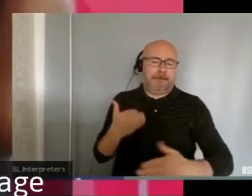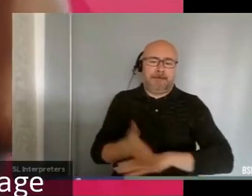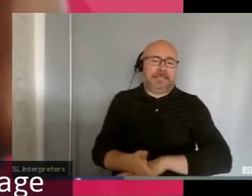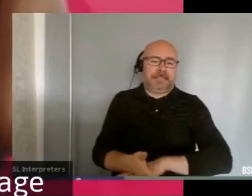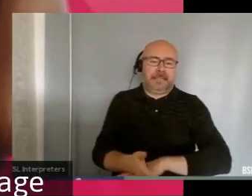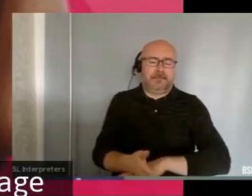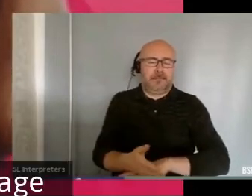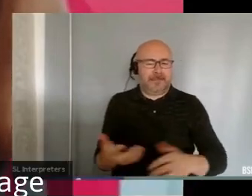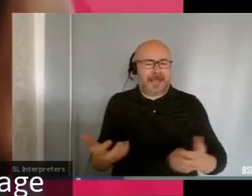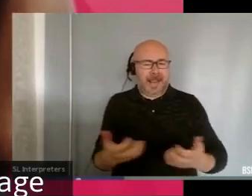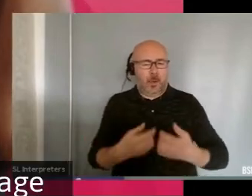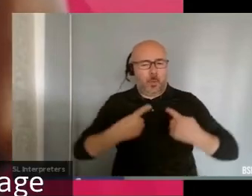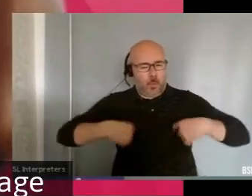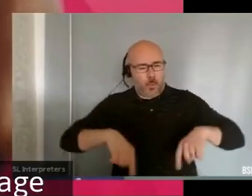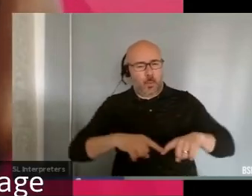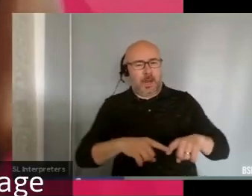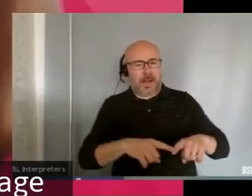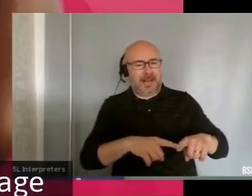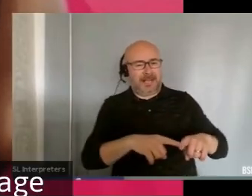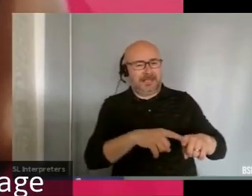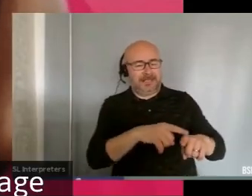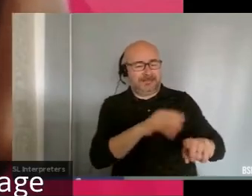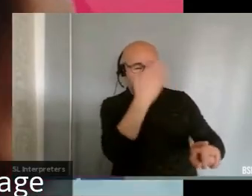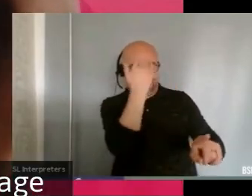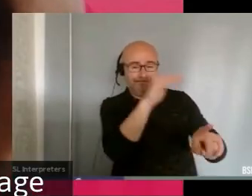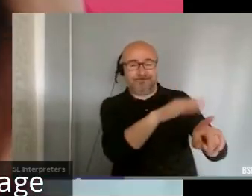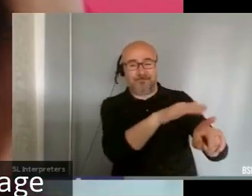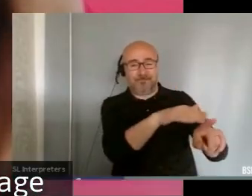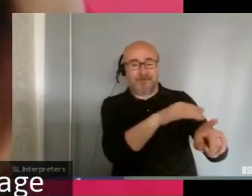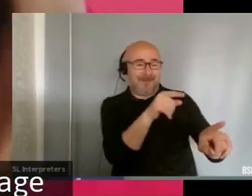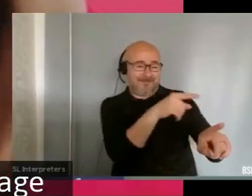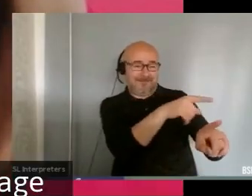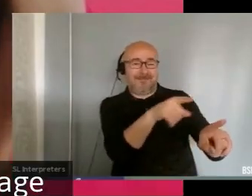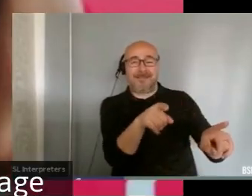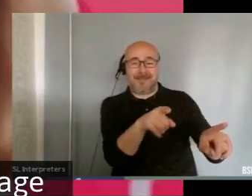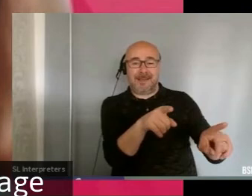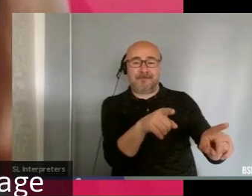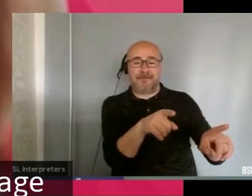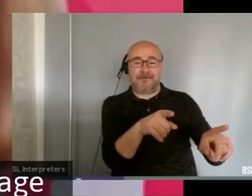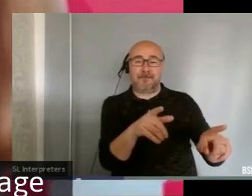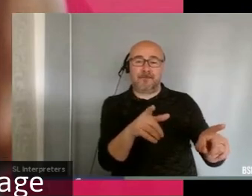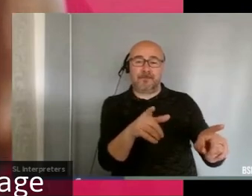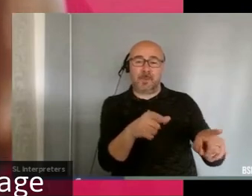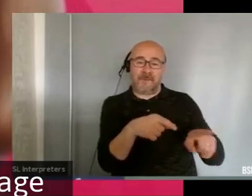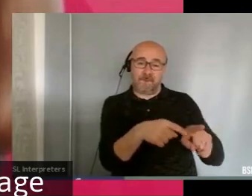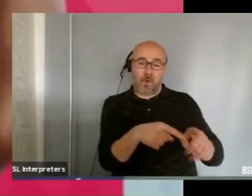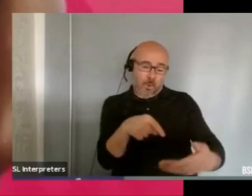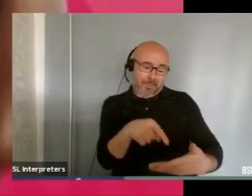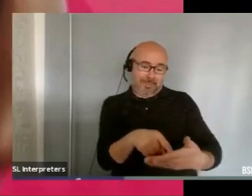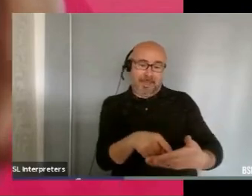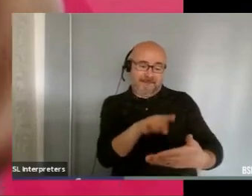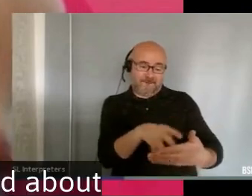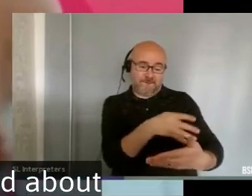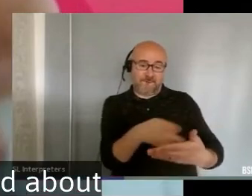conversations? What can we each do to encourage health professionals to use frameworks like